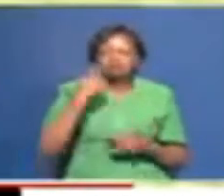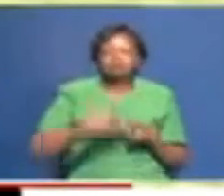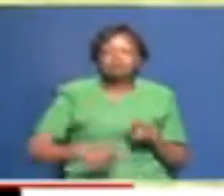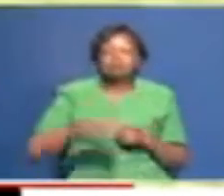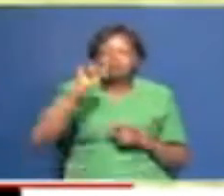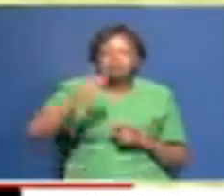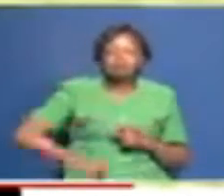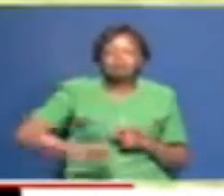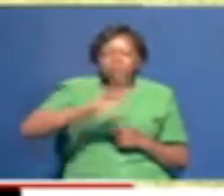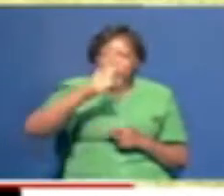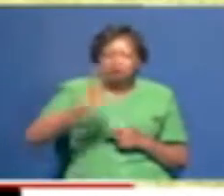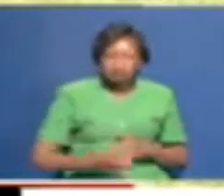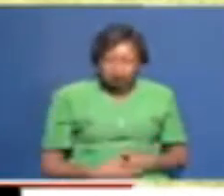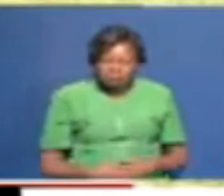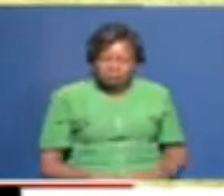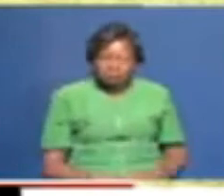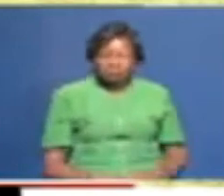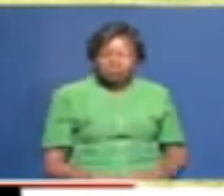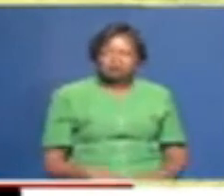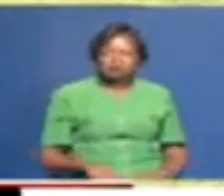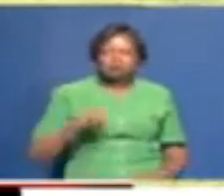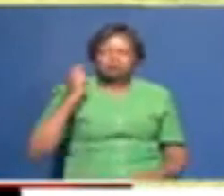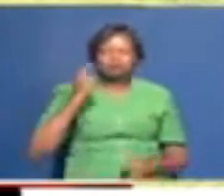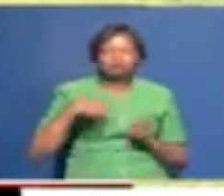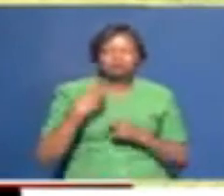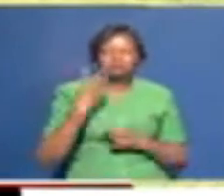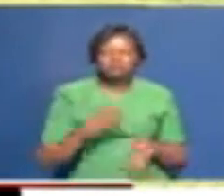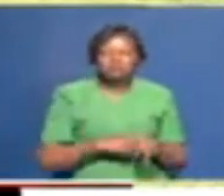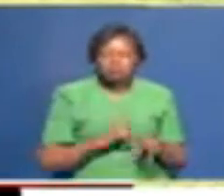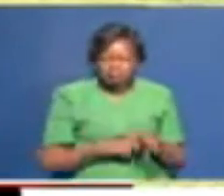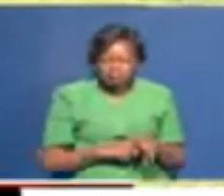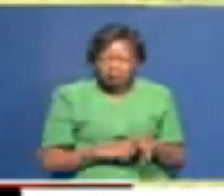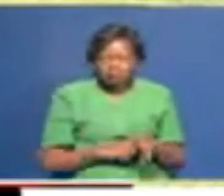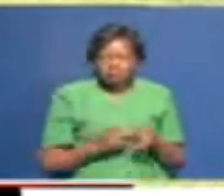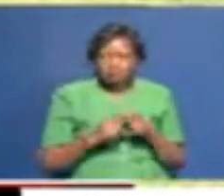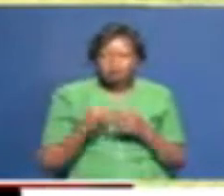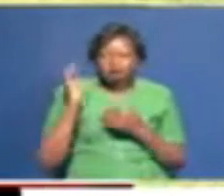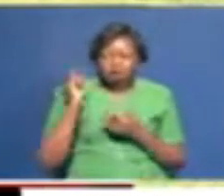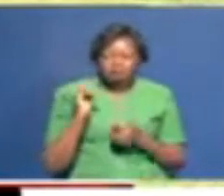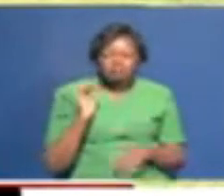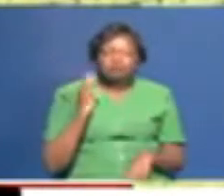4-time winners of the Kwibuka Tournament held annually since 2014, is expected to depart for